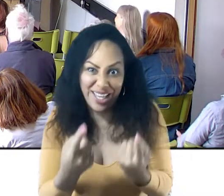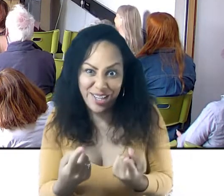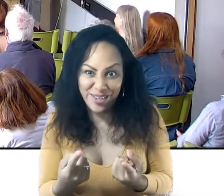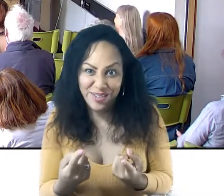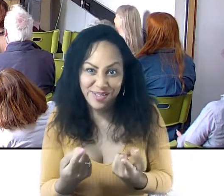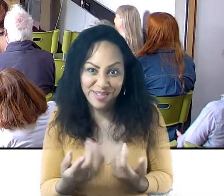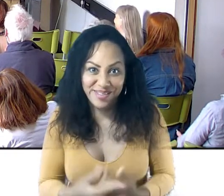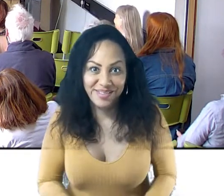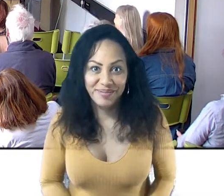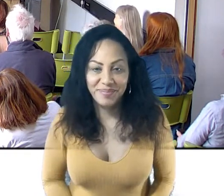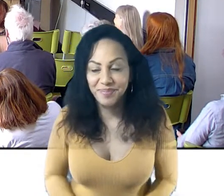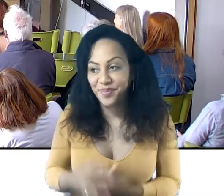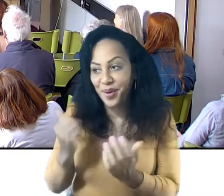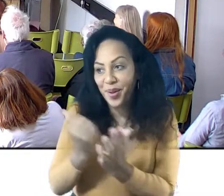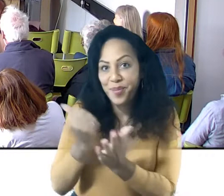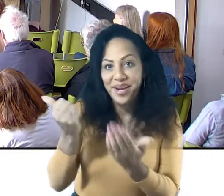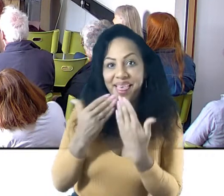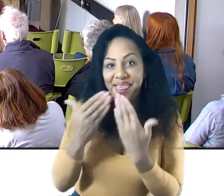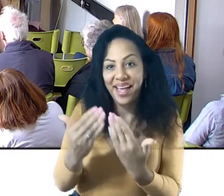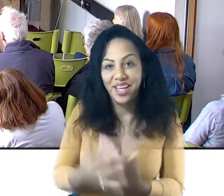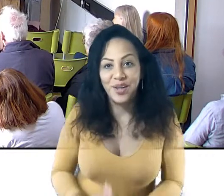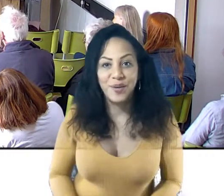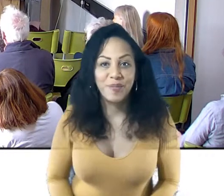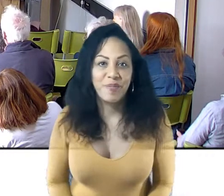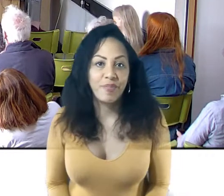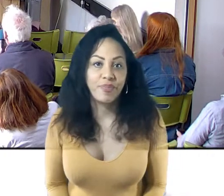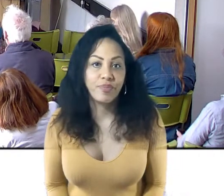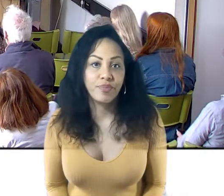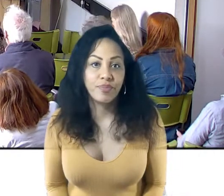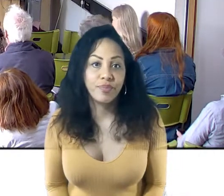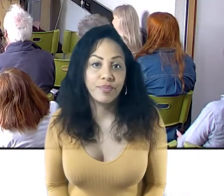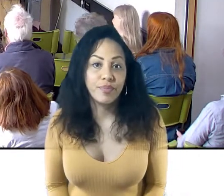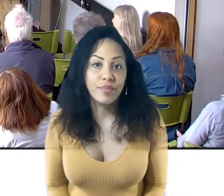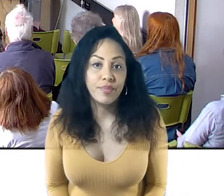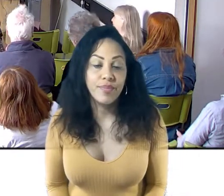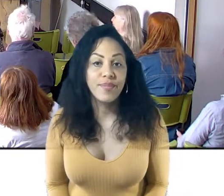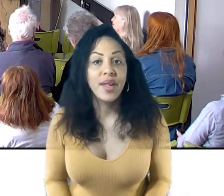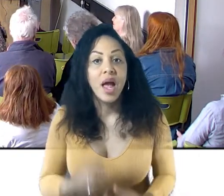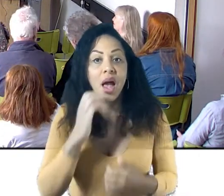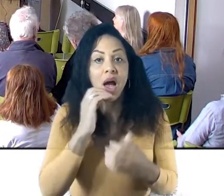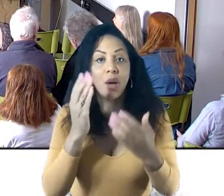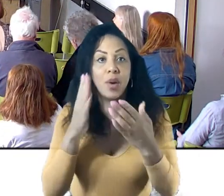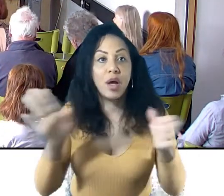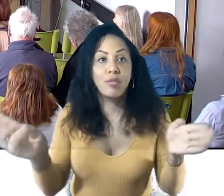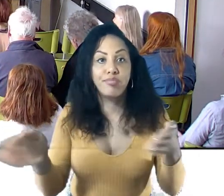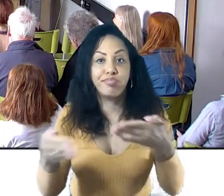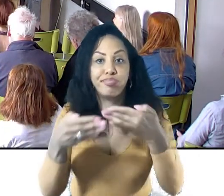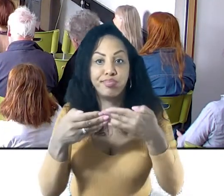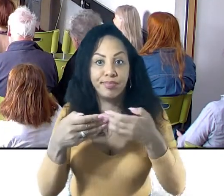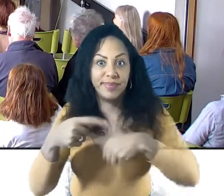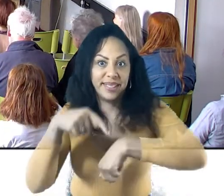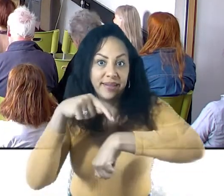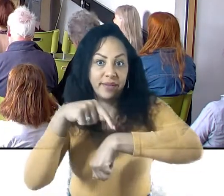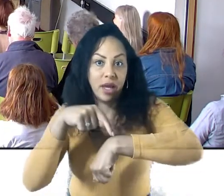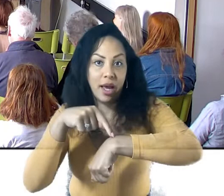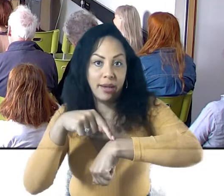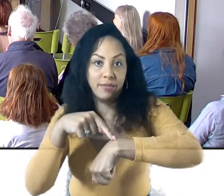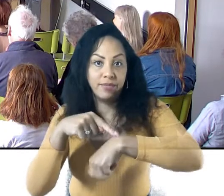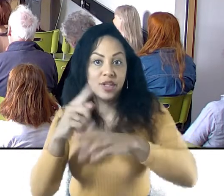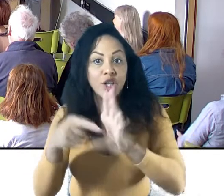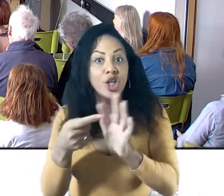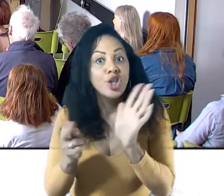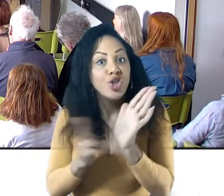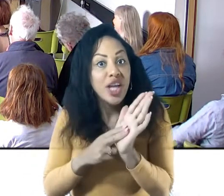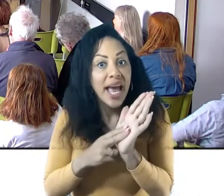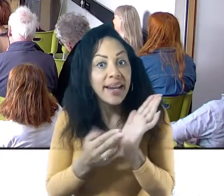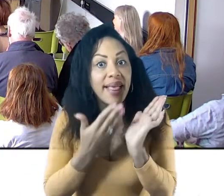Brilliant. Thank you. Brilliant. Okay, I'm going to call a close there because we're coming up right on time. Jen, thank you very much indeed.